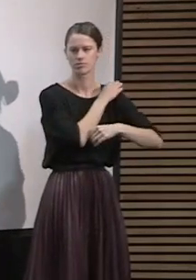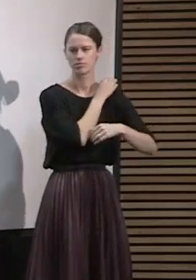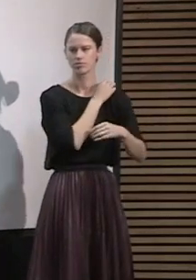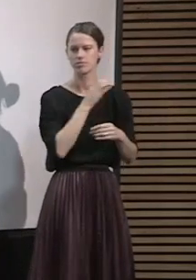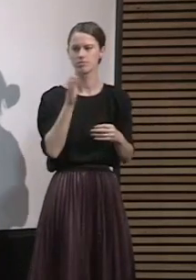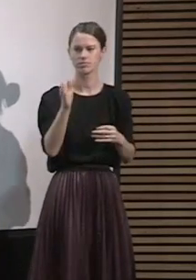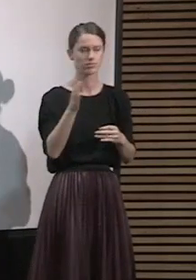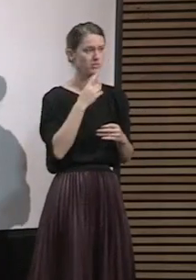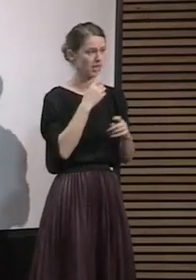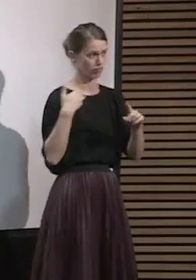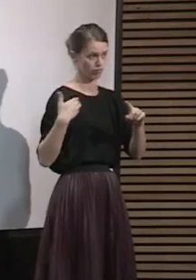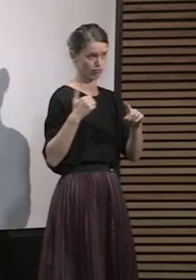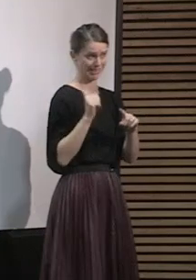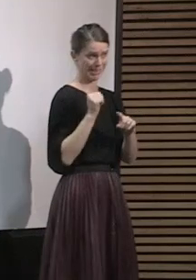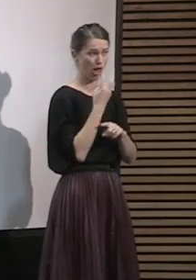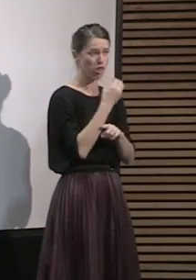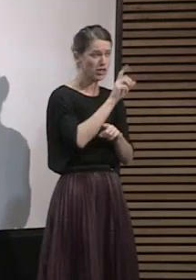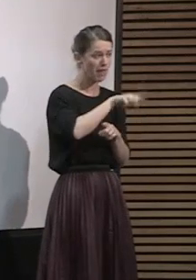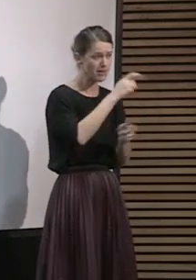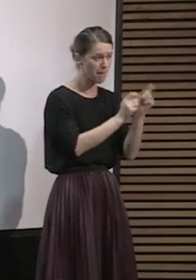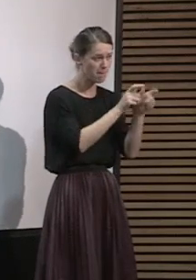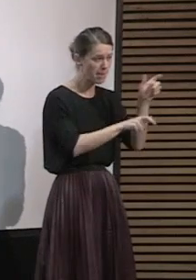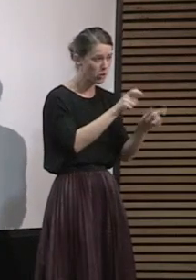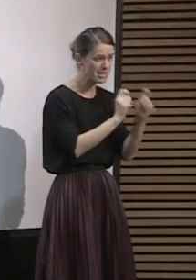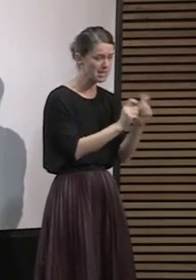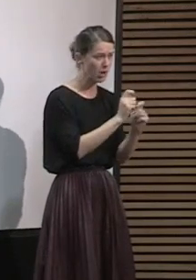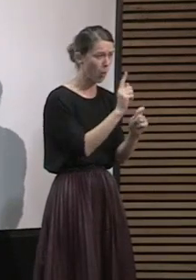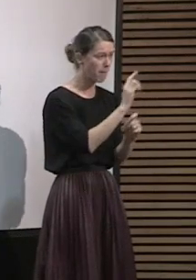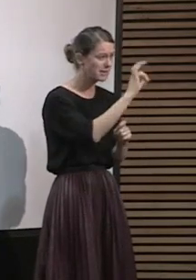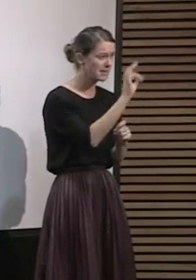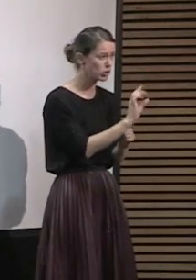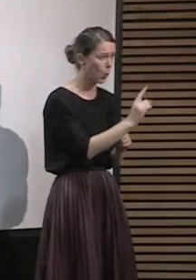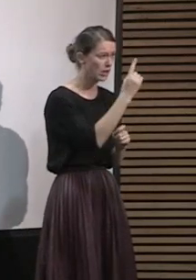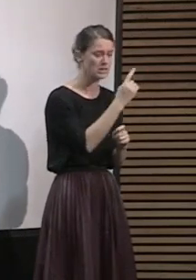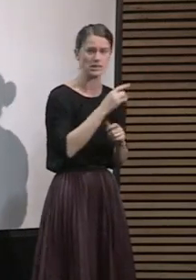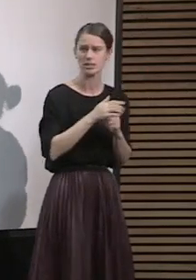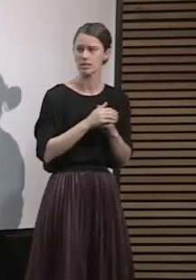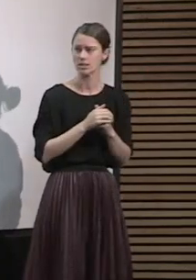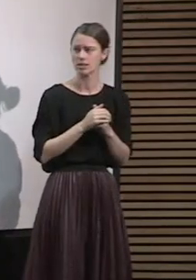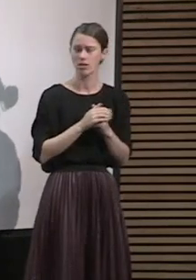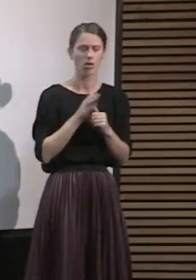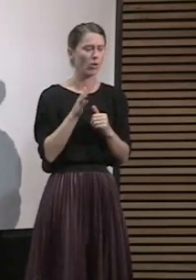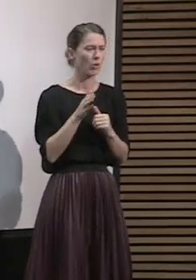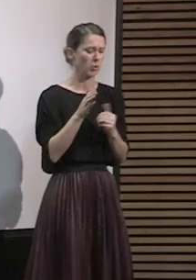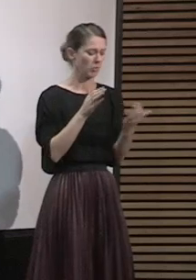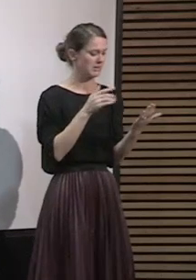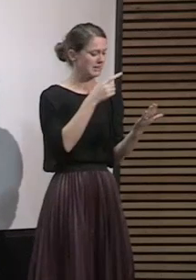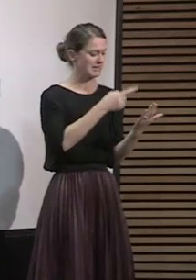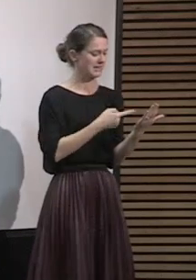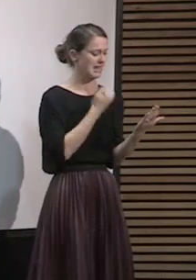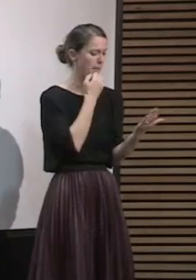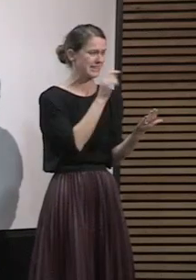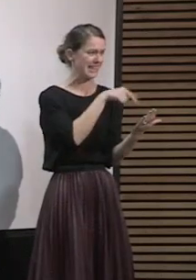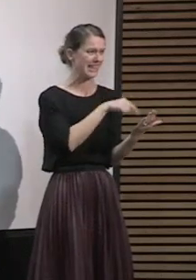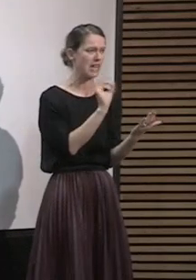you. Of the 30,000 tests, what portion were done in Auckland? I don't have a breakdown with me here. I do know that we